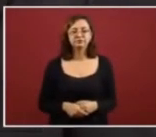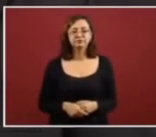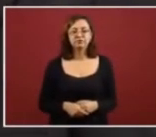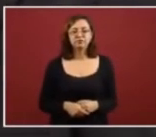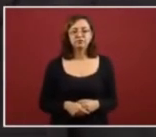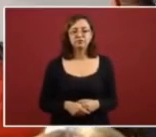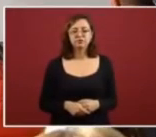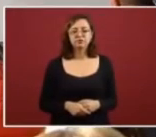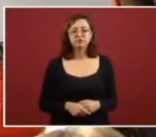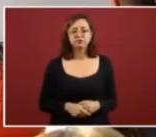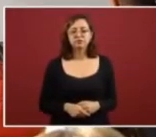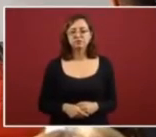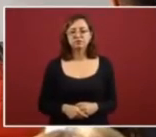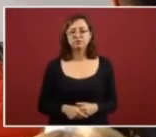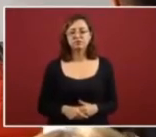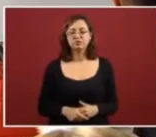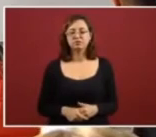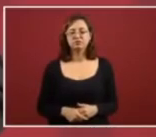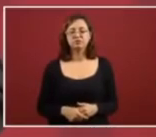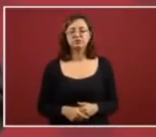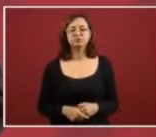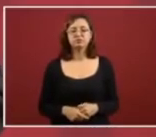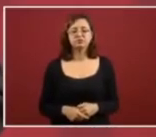Ya. No hay.